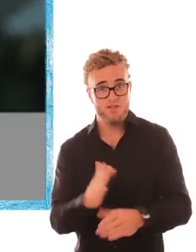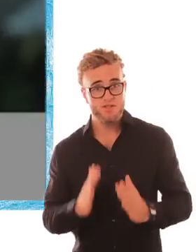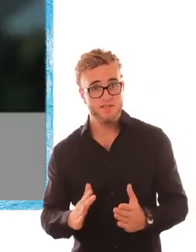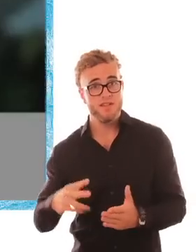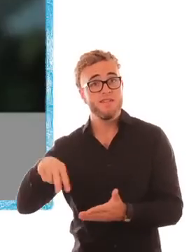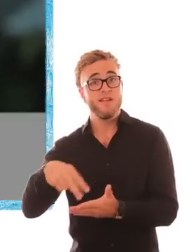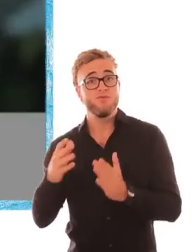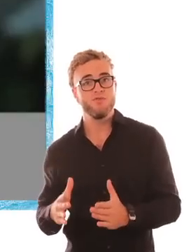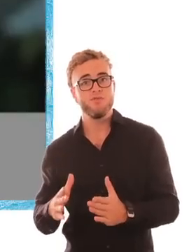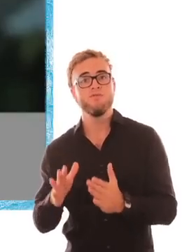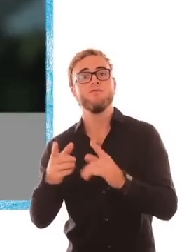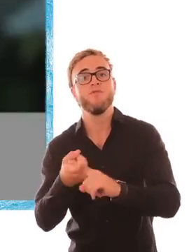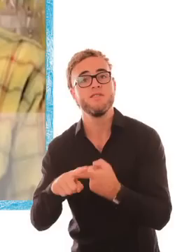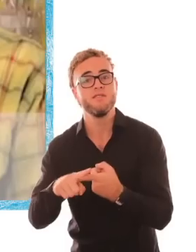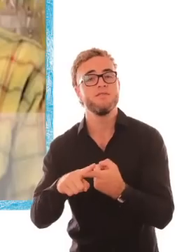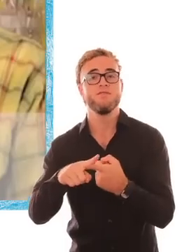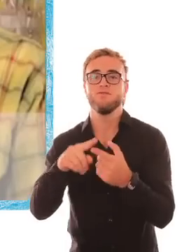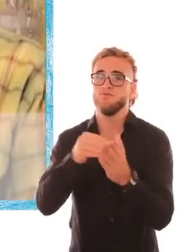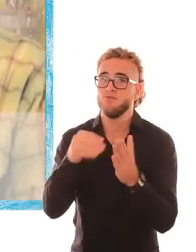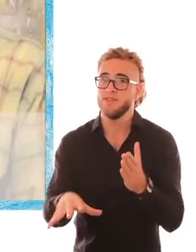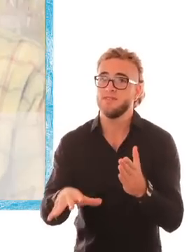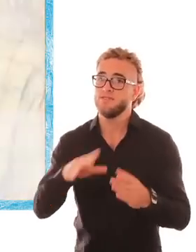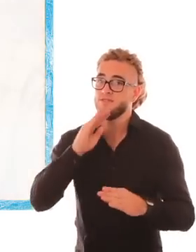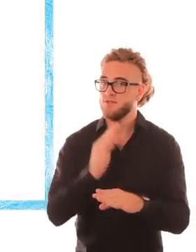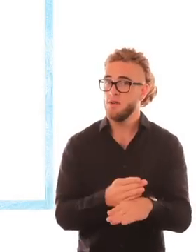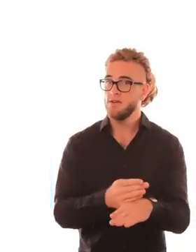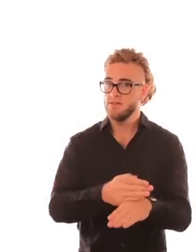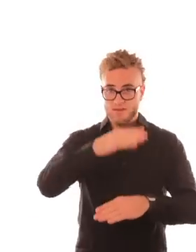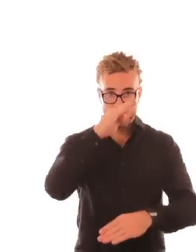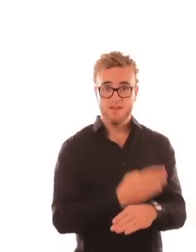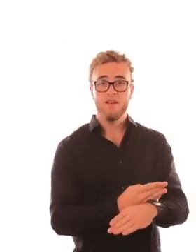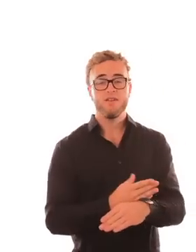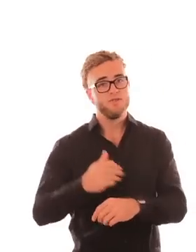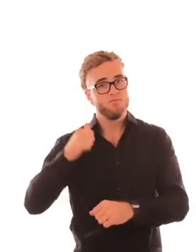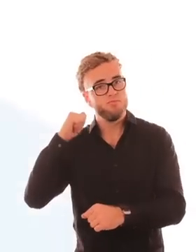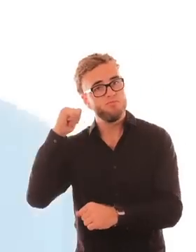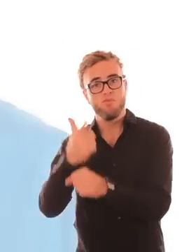daughters, sons, brothers, and sisters.